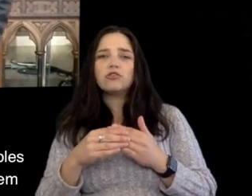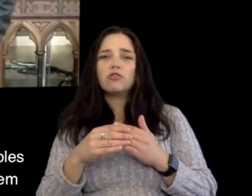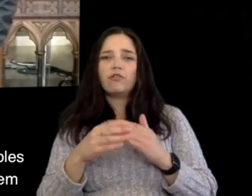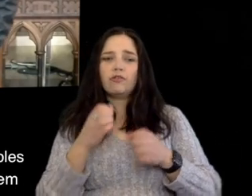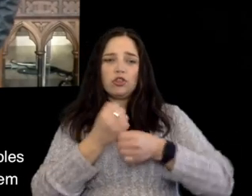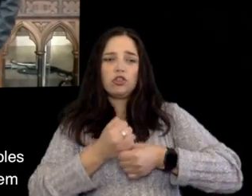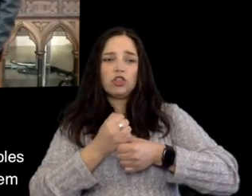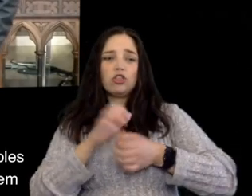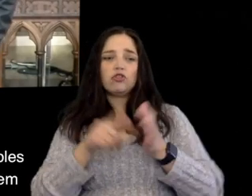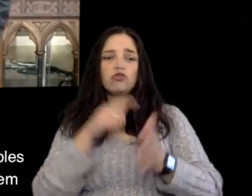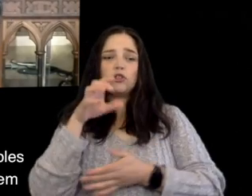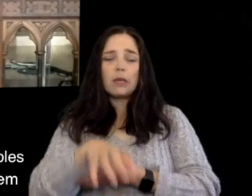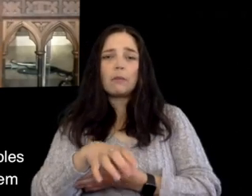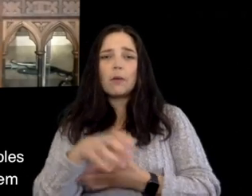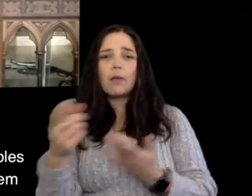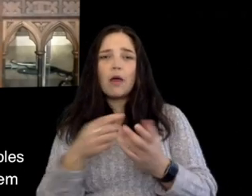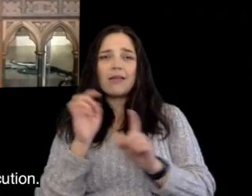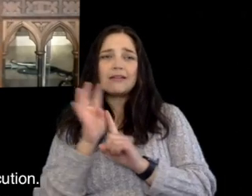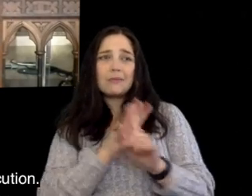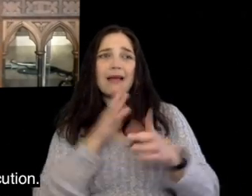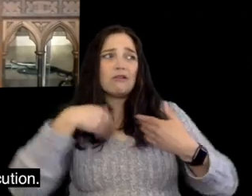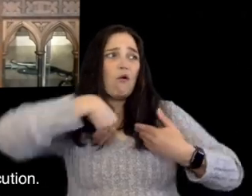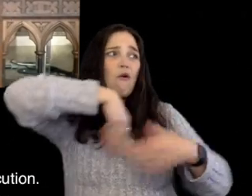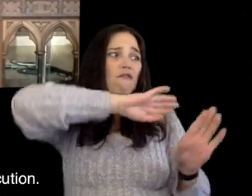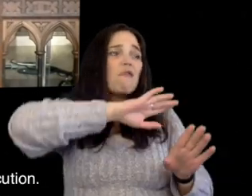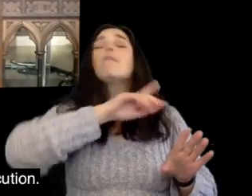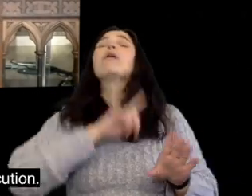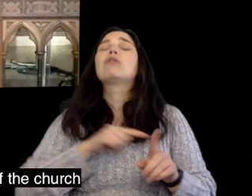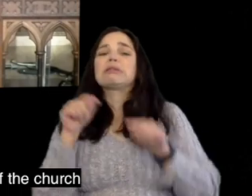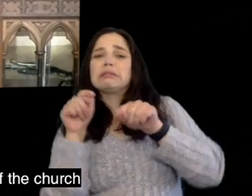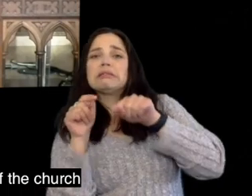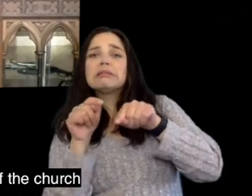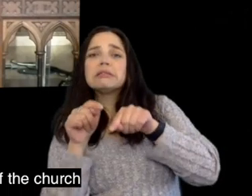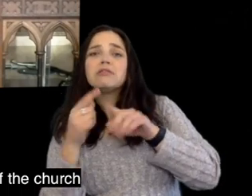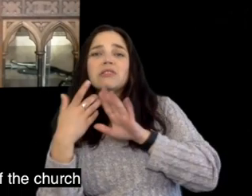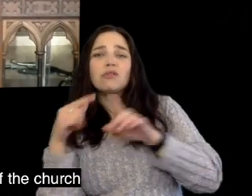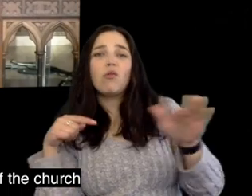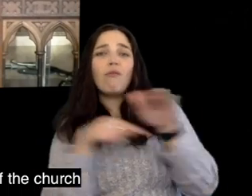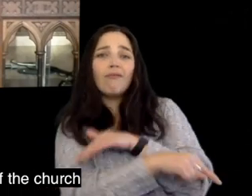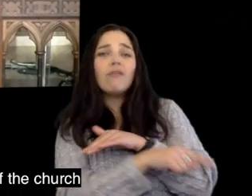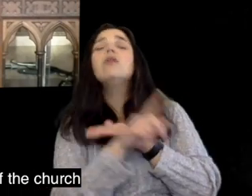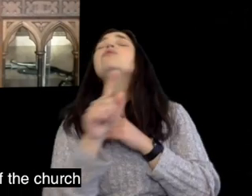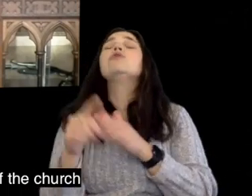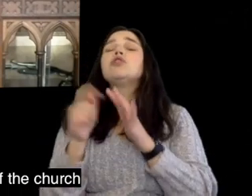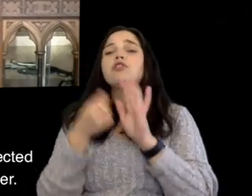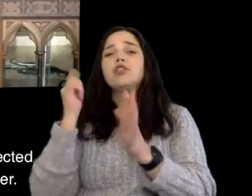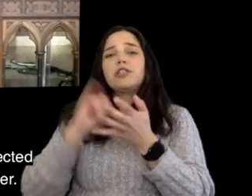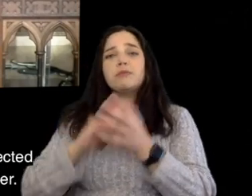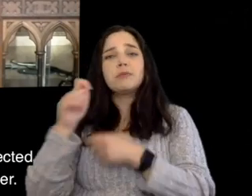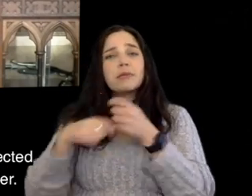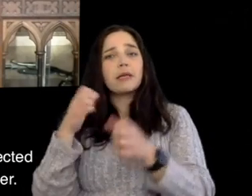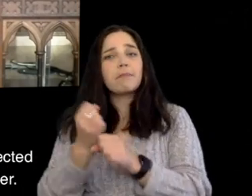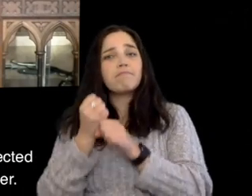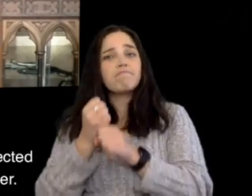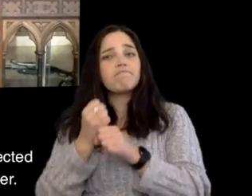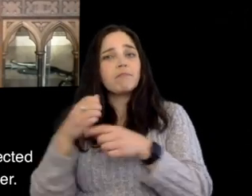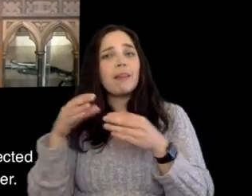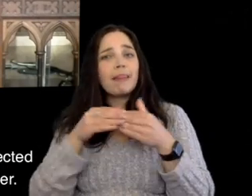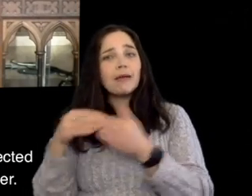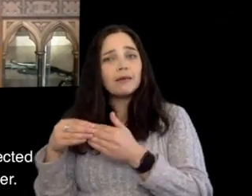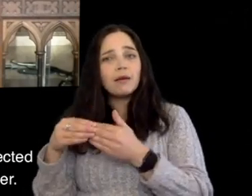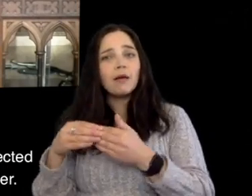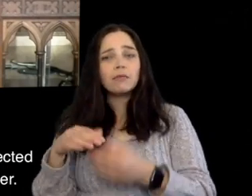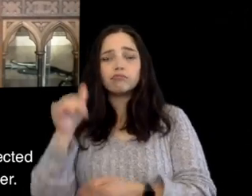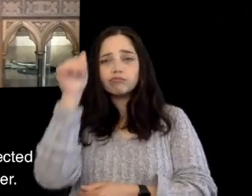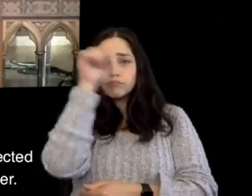the church in Jerusalem. After the other disciples had to flee Jerusalem because of the persecution, James became the leader of the church and a